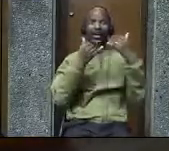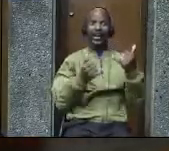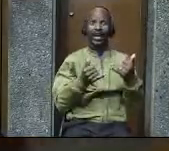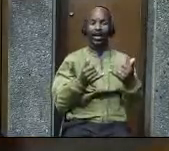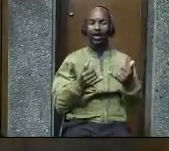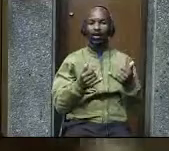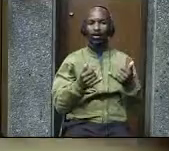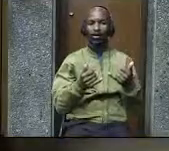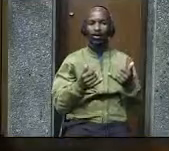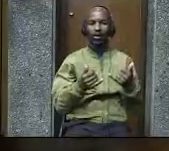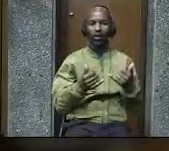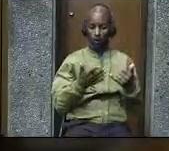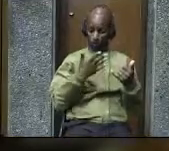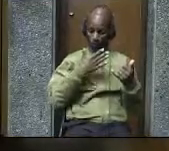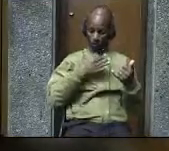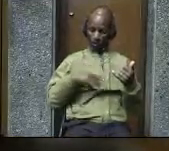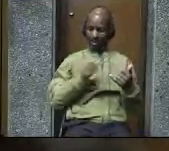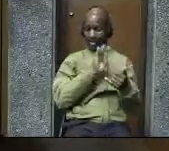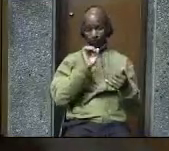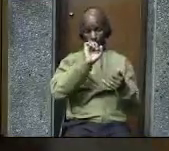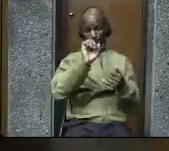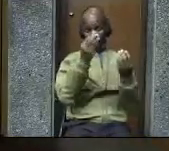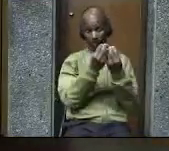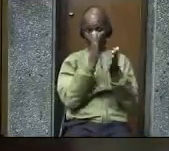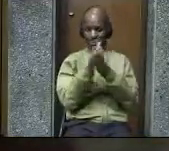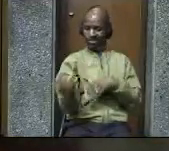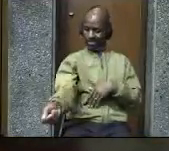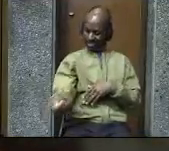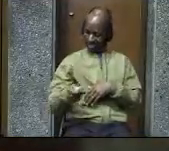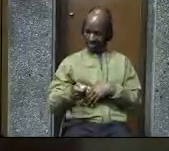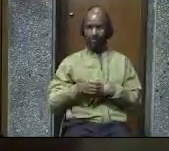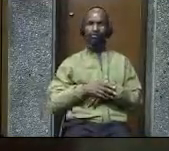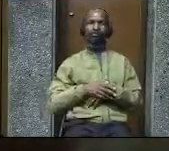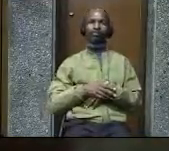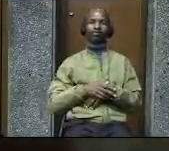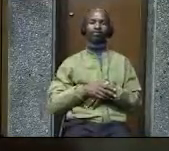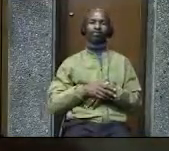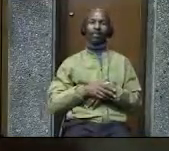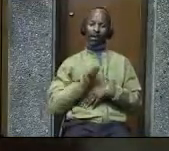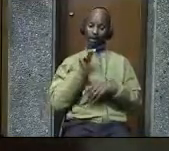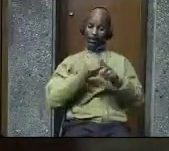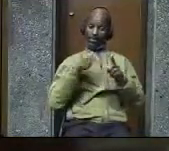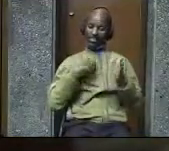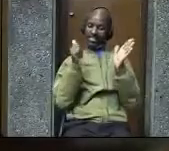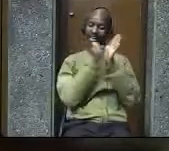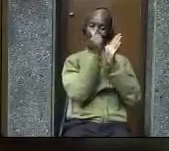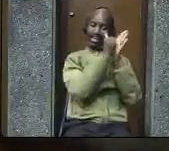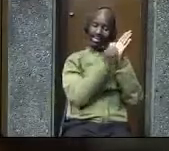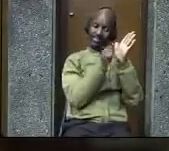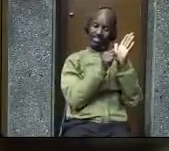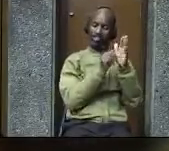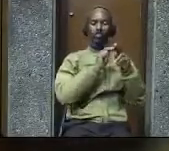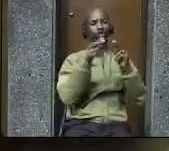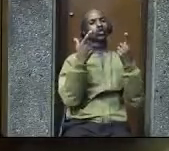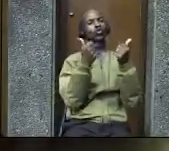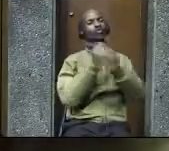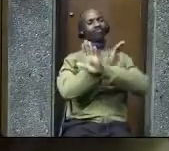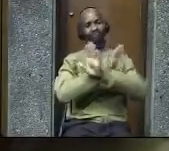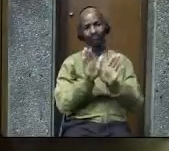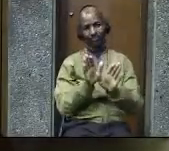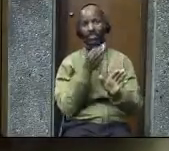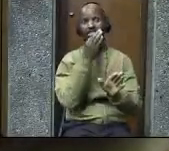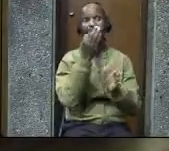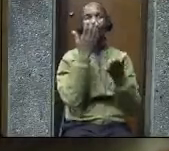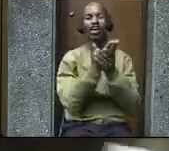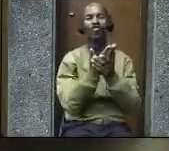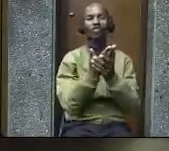funeke into mangabe yakho uyithathe. So but this act is also misleading at some point ukuthi